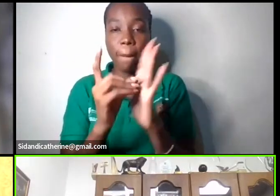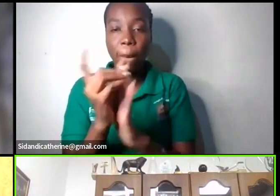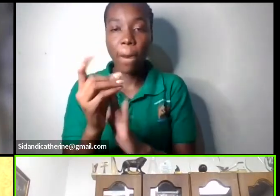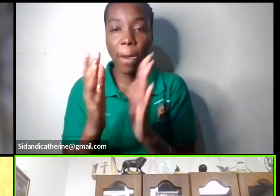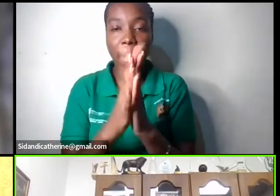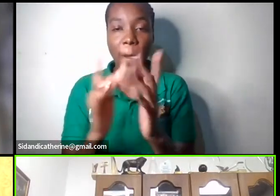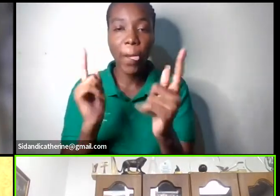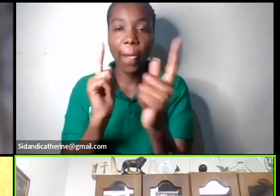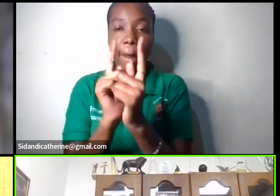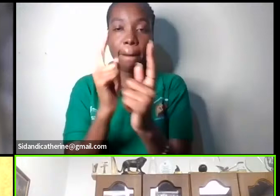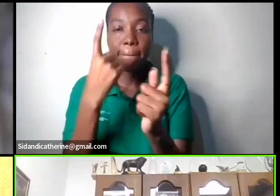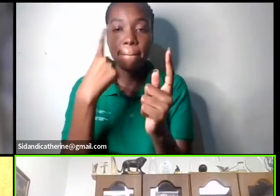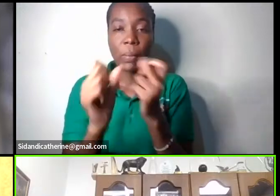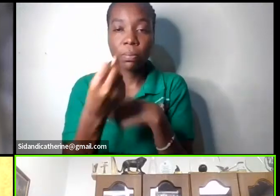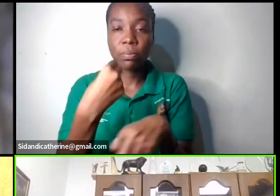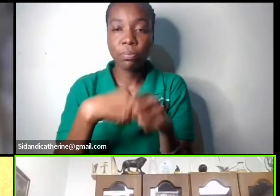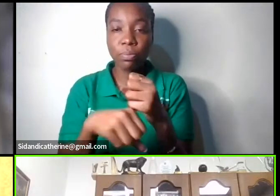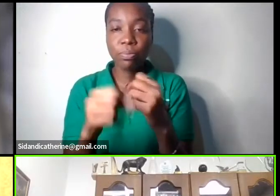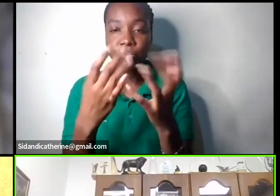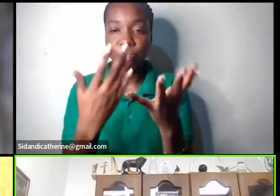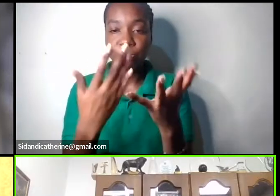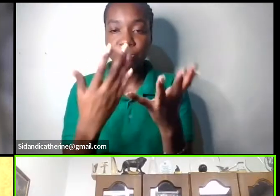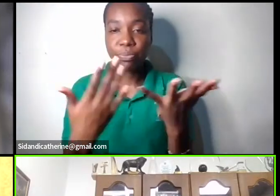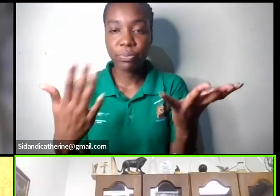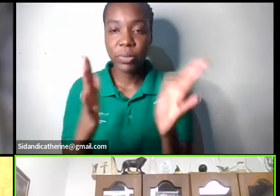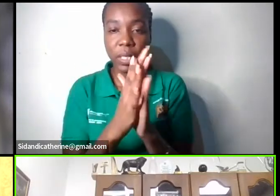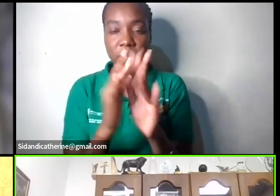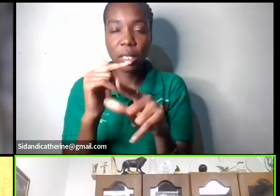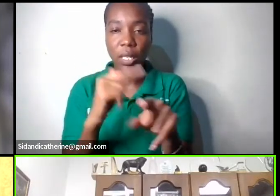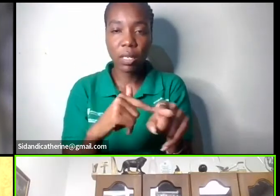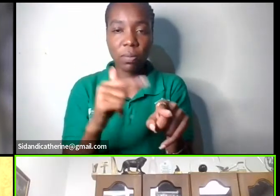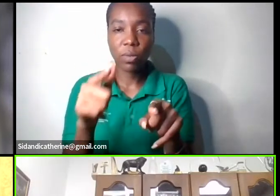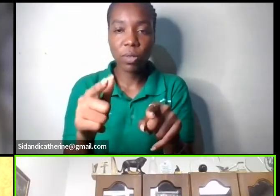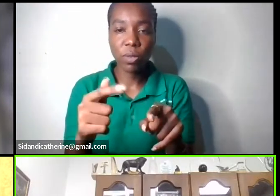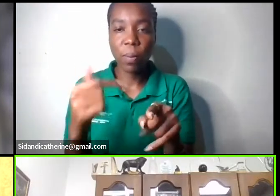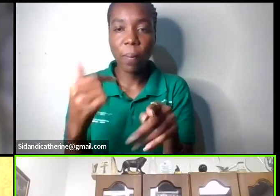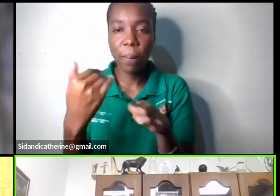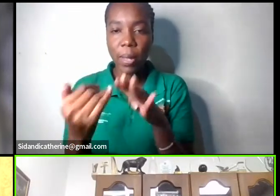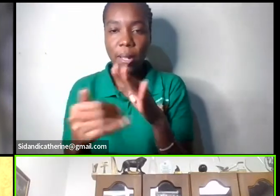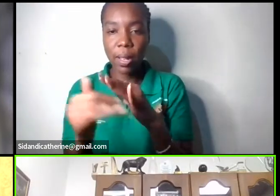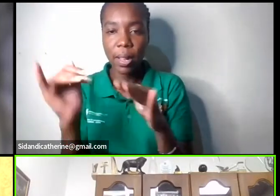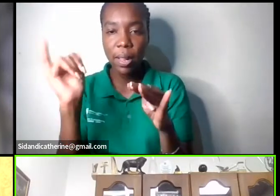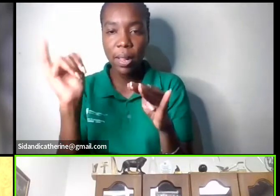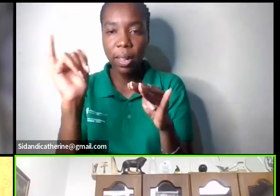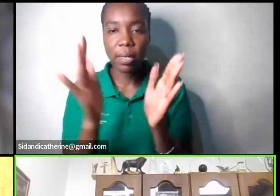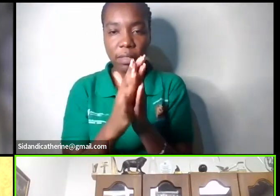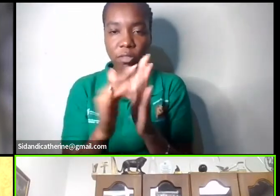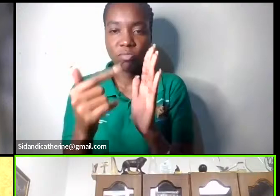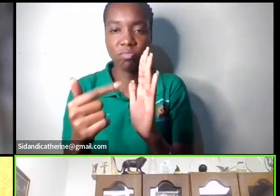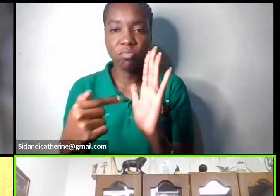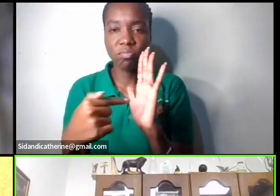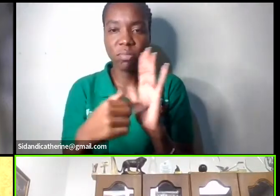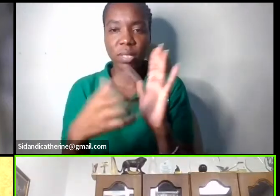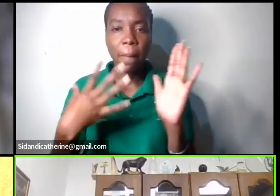think then the rate at which you get infrastructure and avail it to the people is